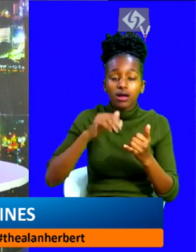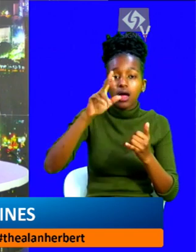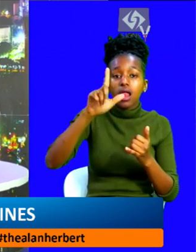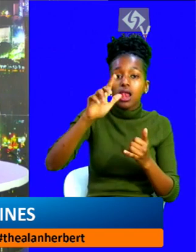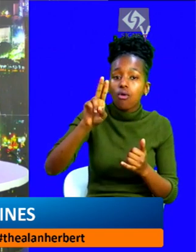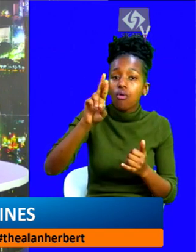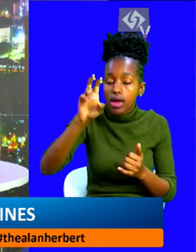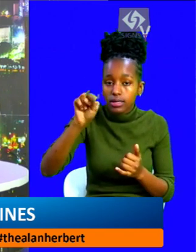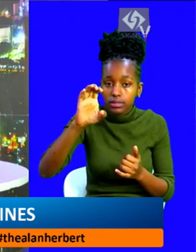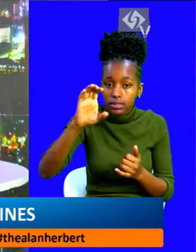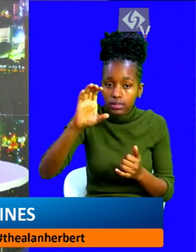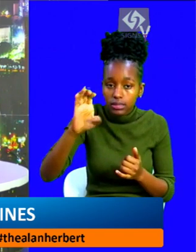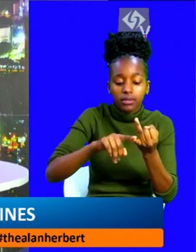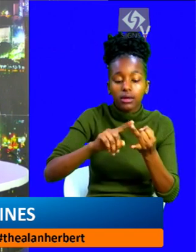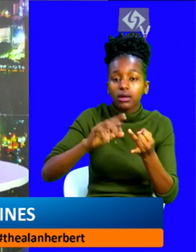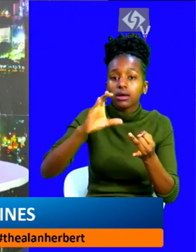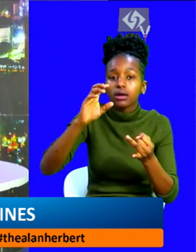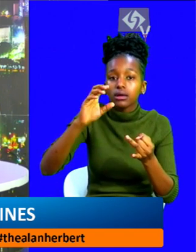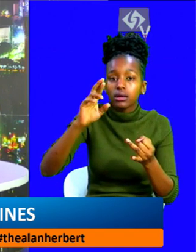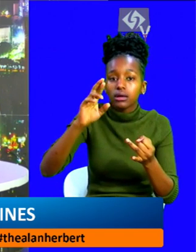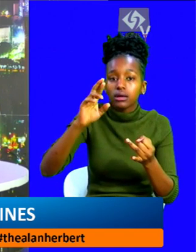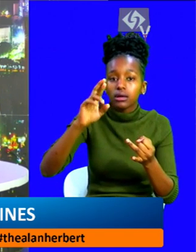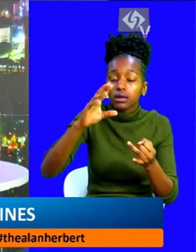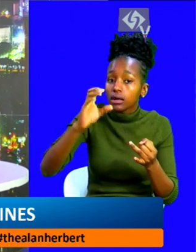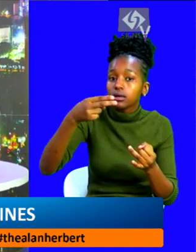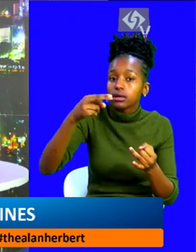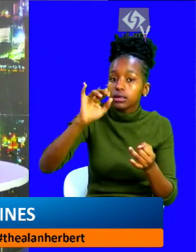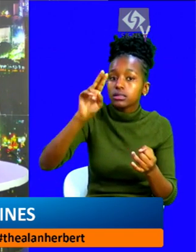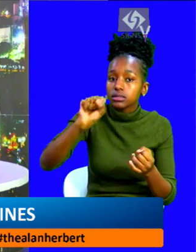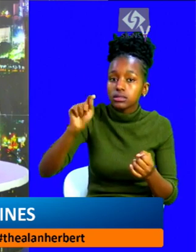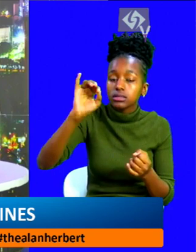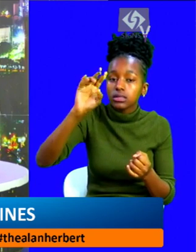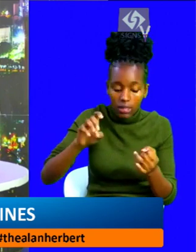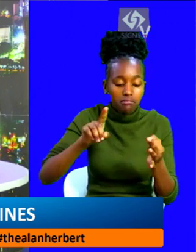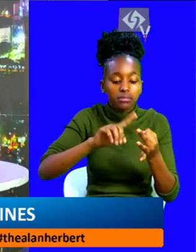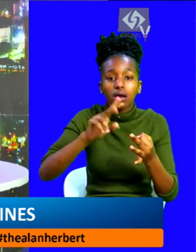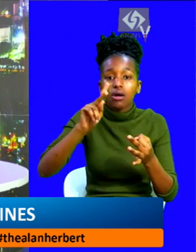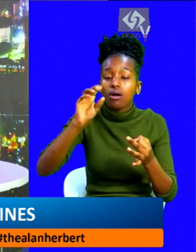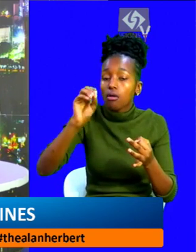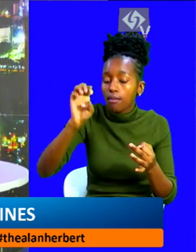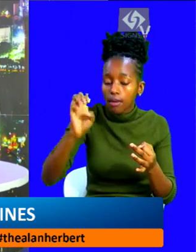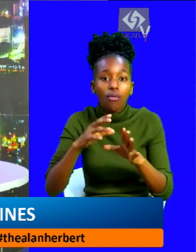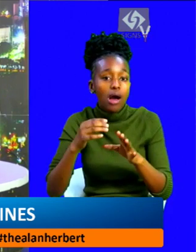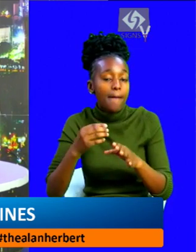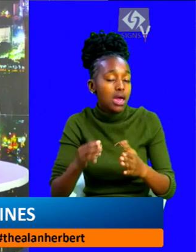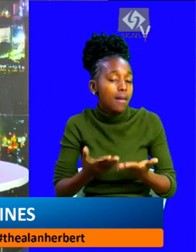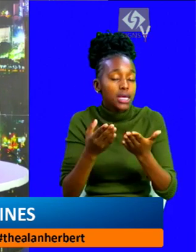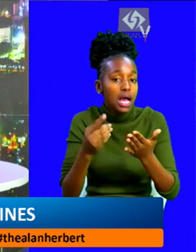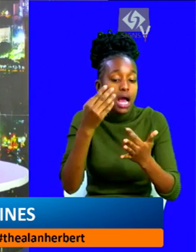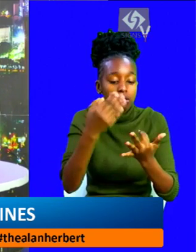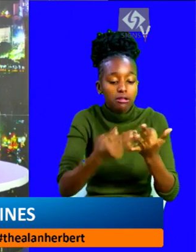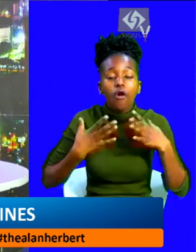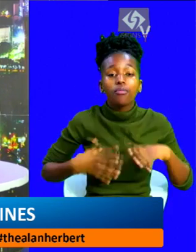current crisis that has led to intended demonstrations, and we extend our heartfelt appeal to